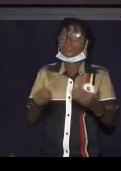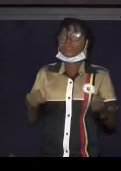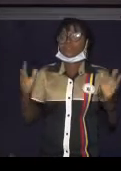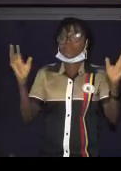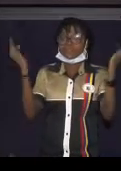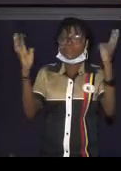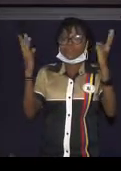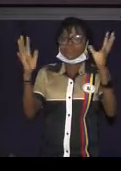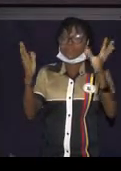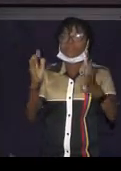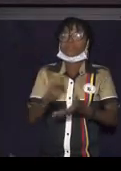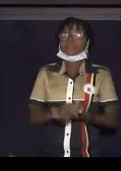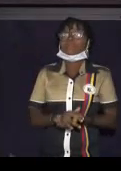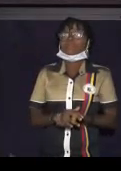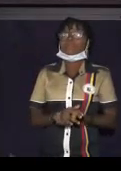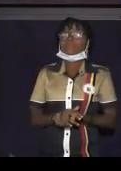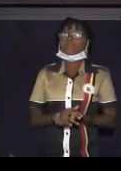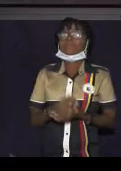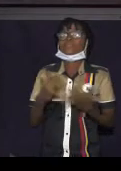a chair.